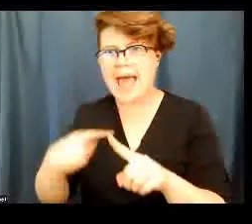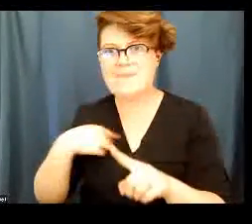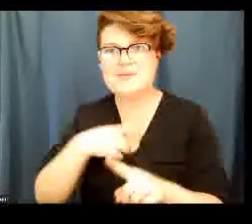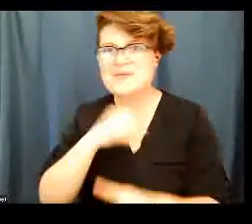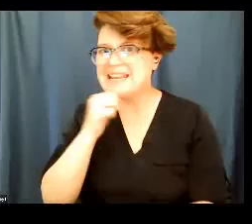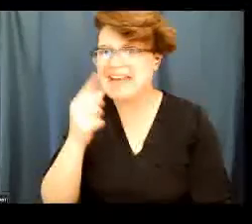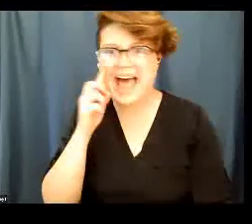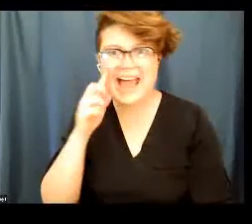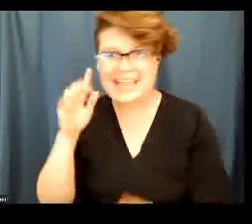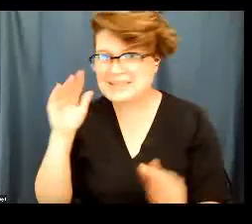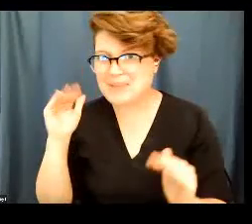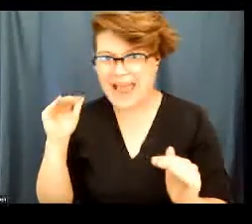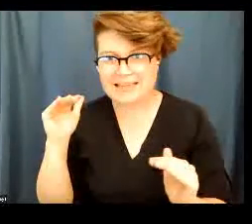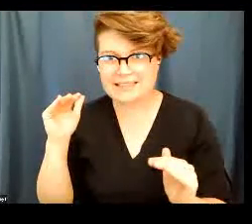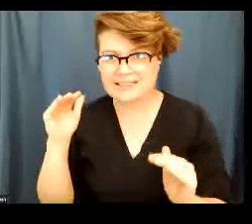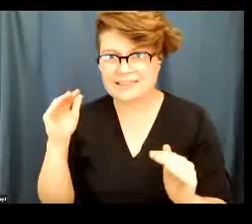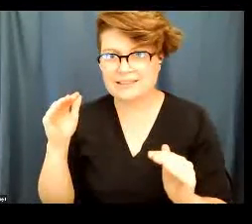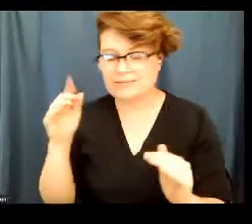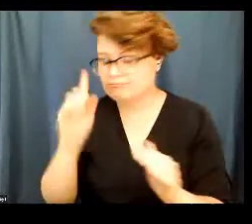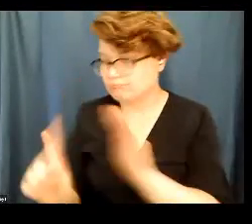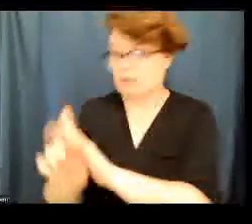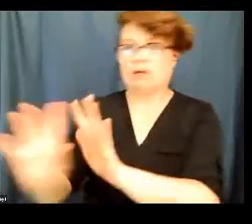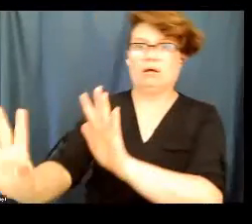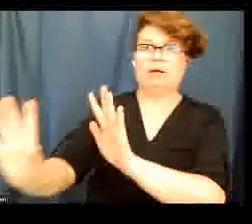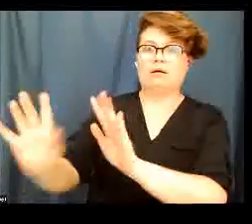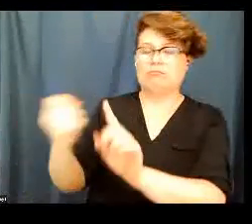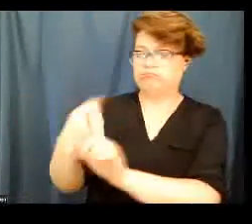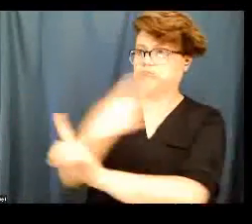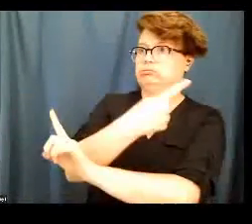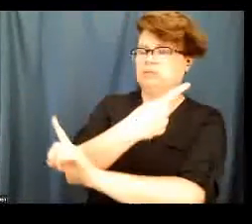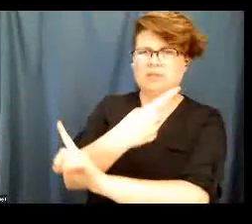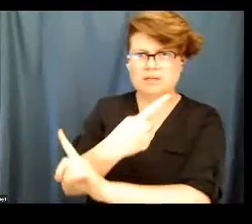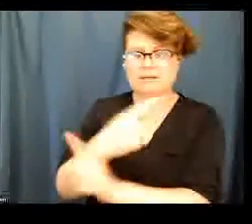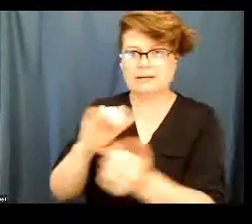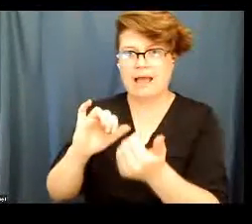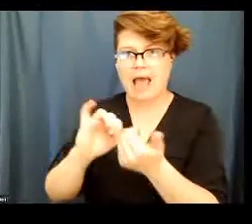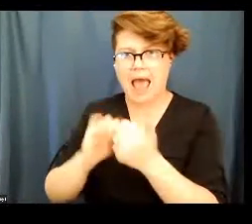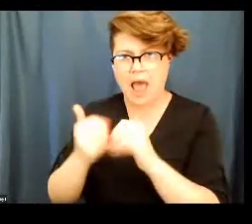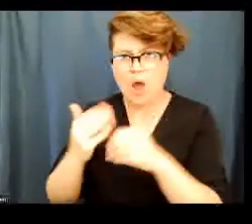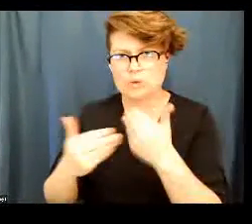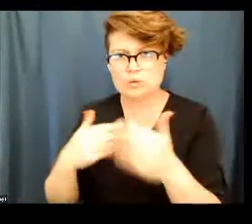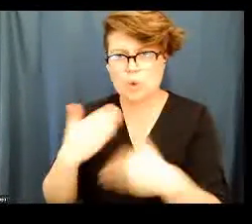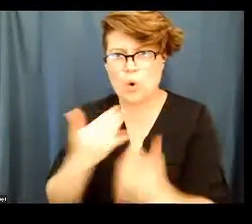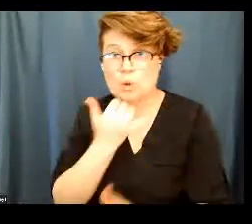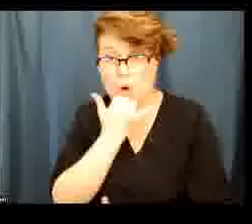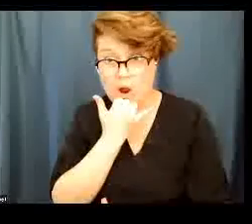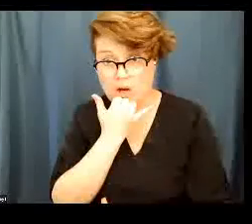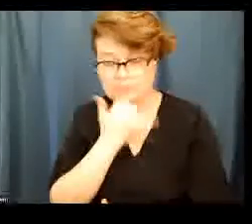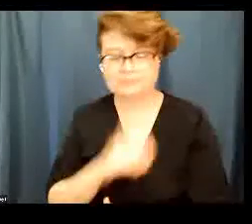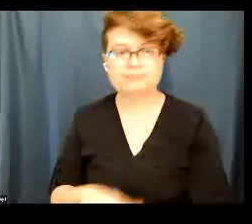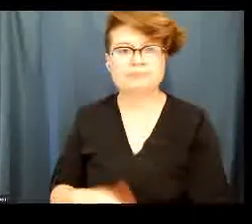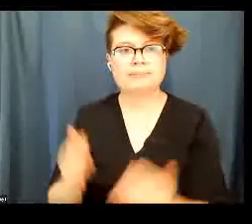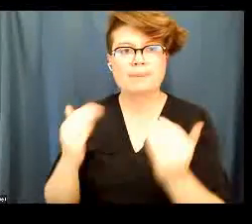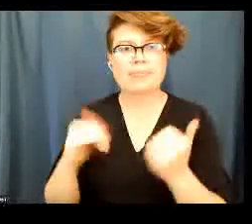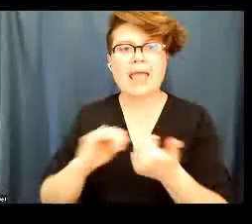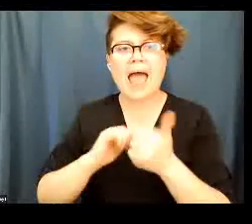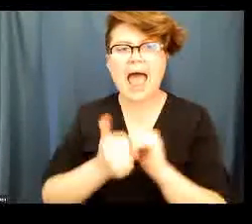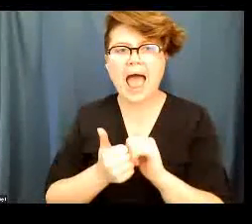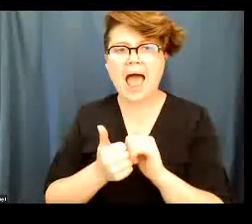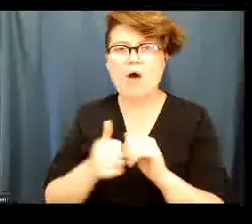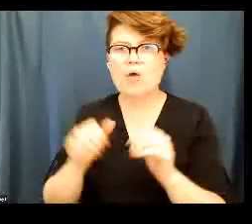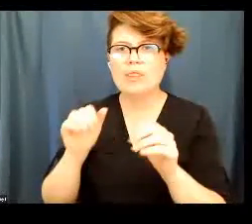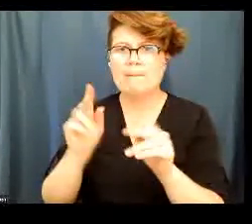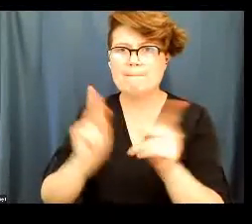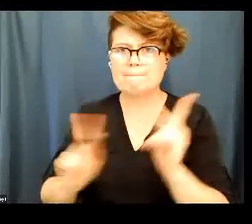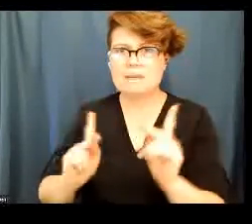gone wrong? We want to look at how service providers and victims interact. Right, I know in different SART meetings,